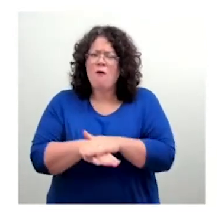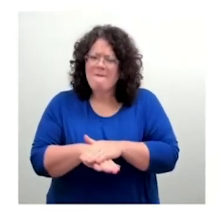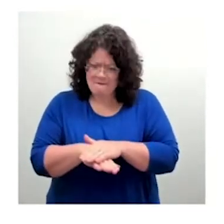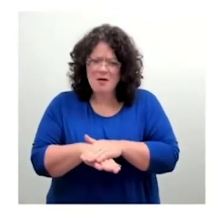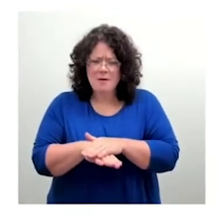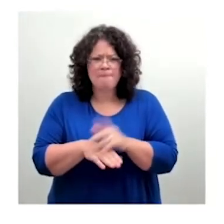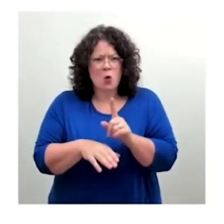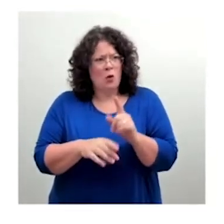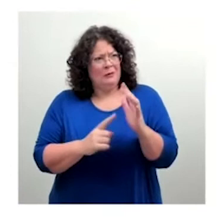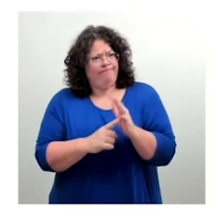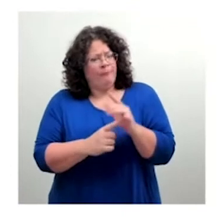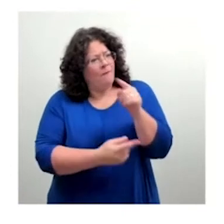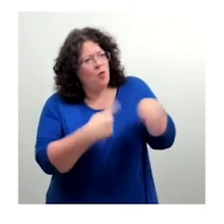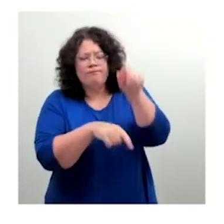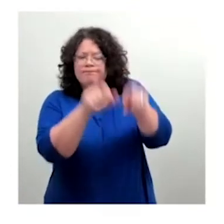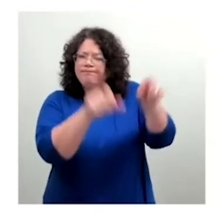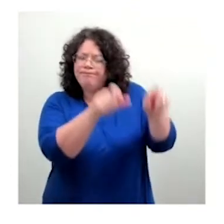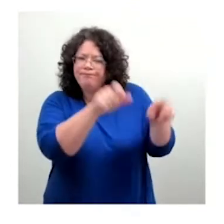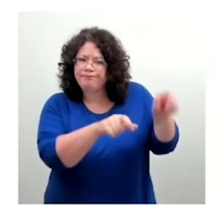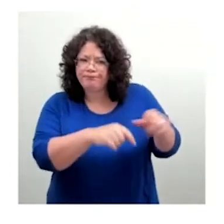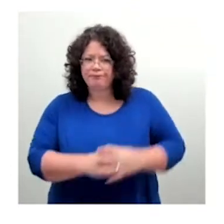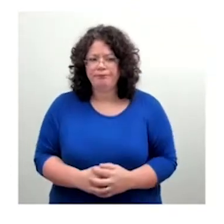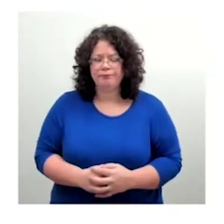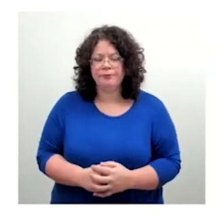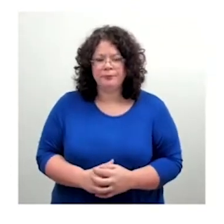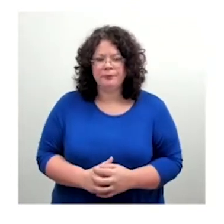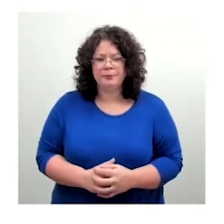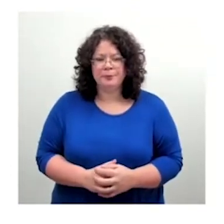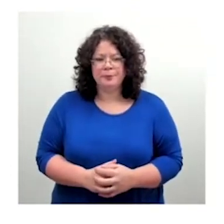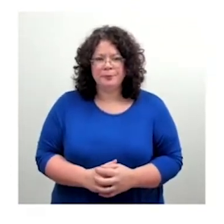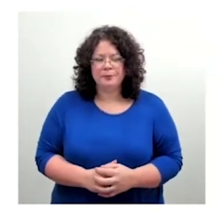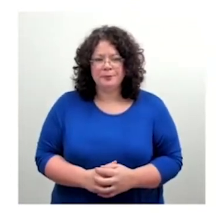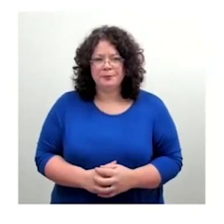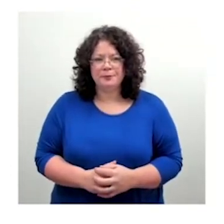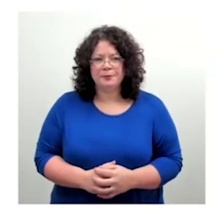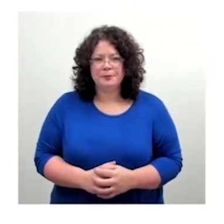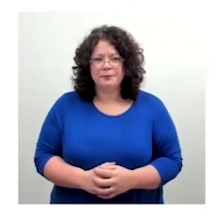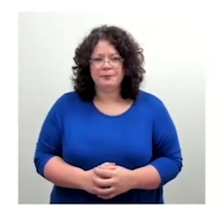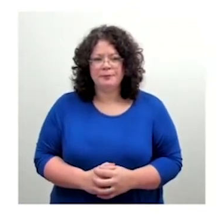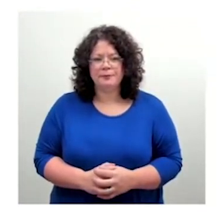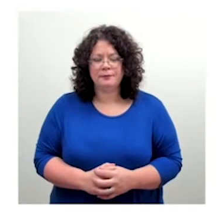Sorry, I'm trying to move change the slide, but it doesn't seem to be working.